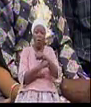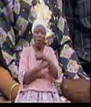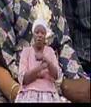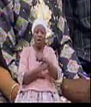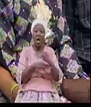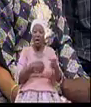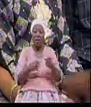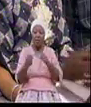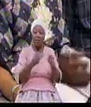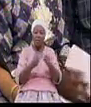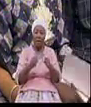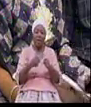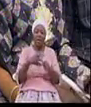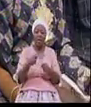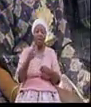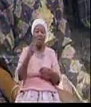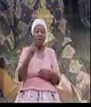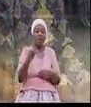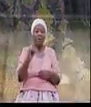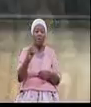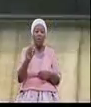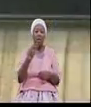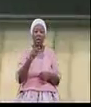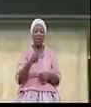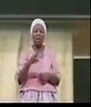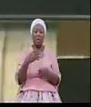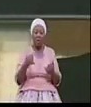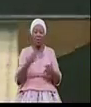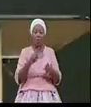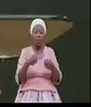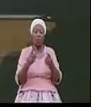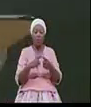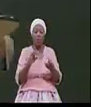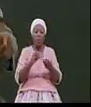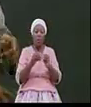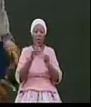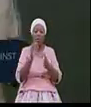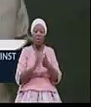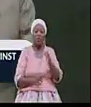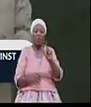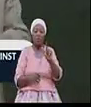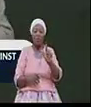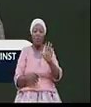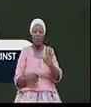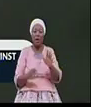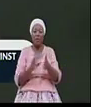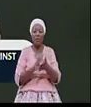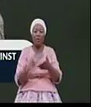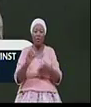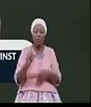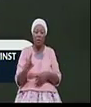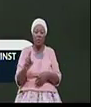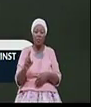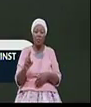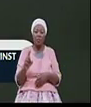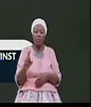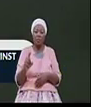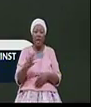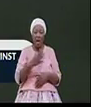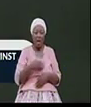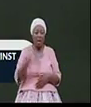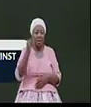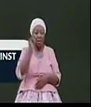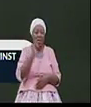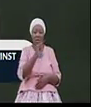chapter 25, reading from verse 1. In Numbers chapter 25, verse 1, and